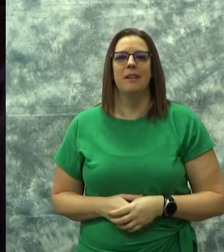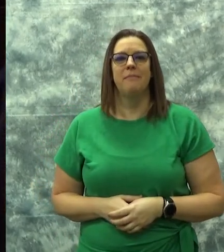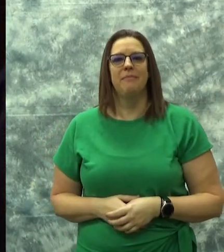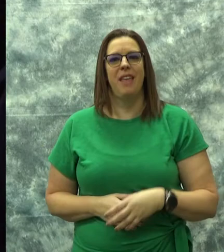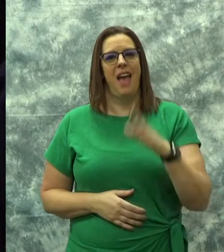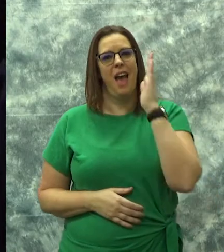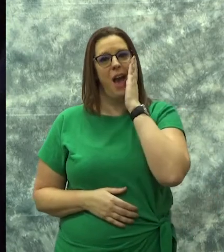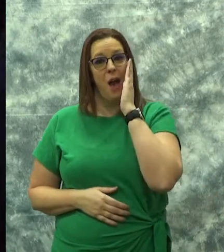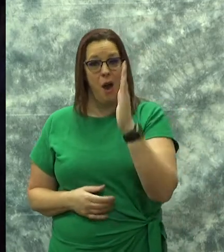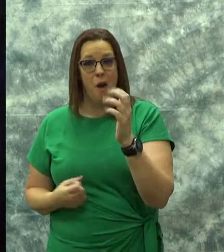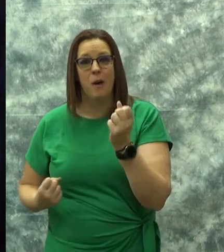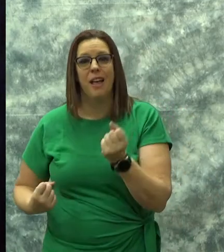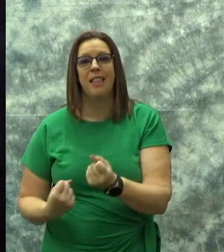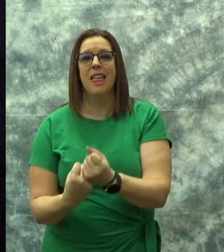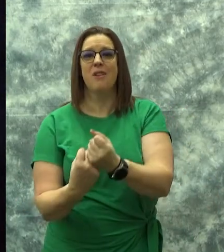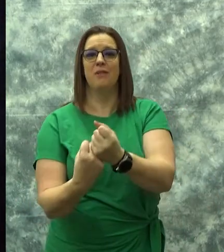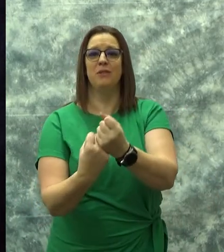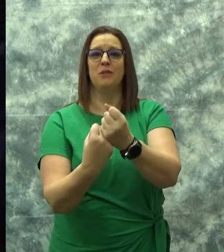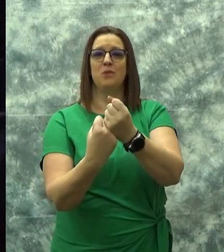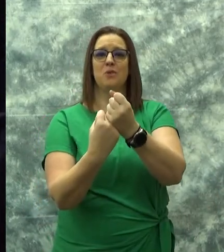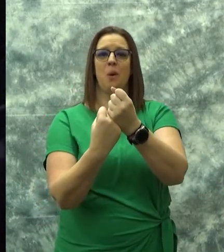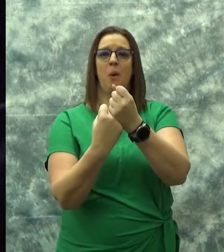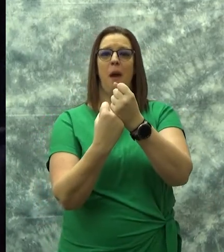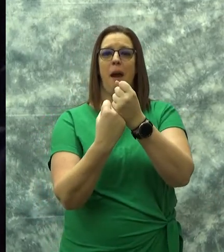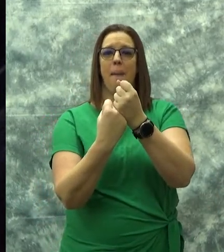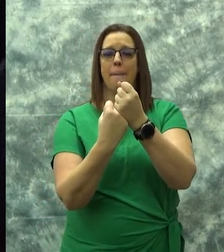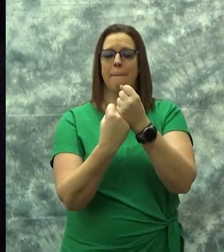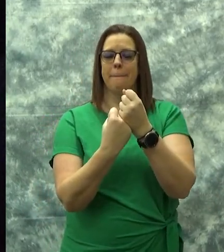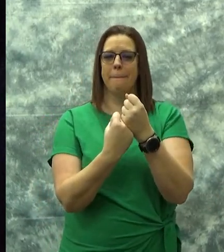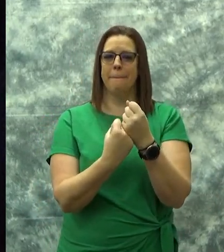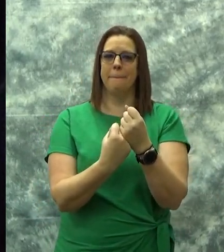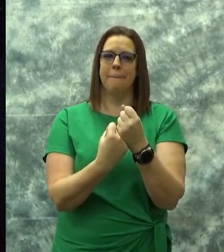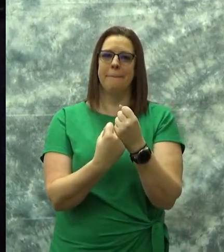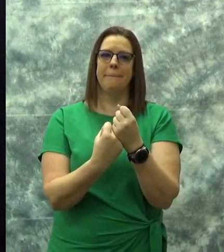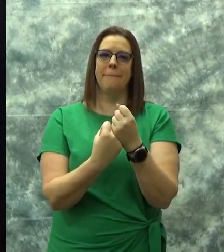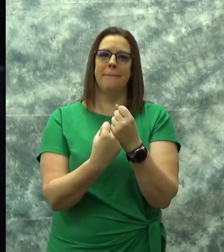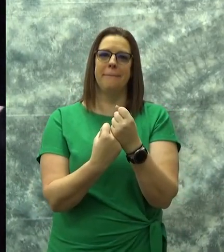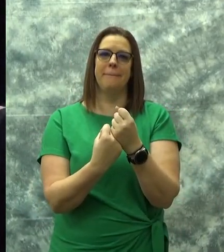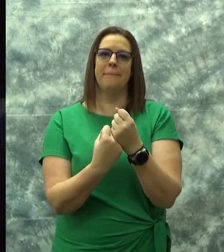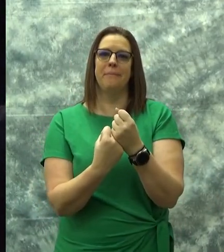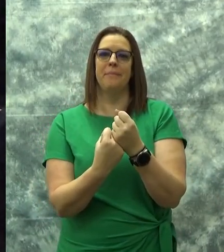you. I will lift you up